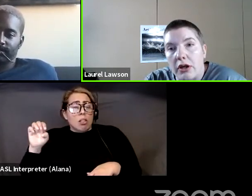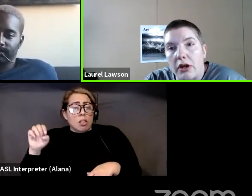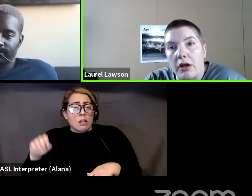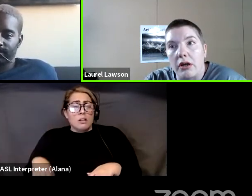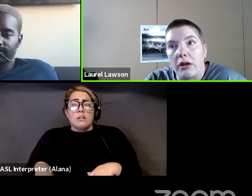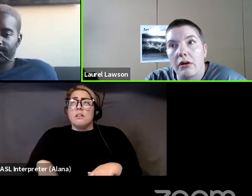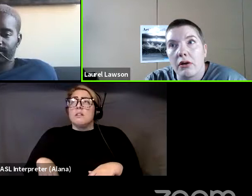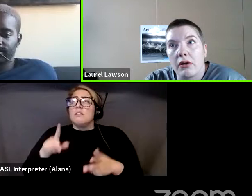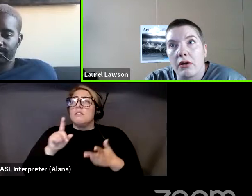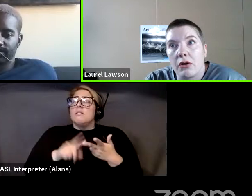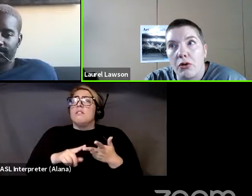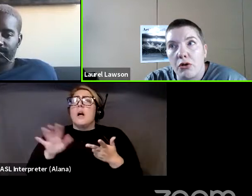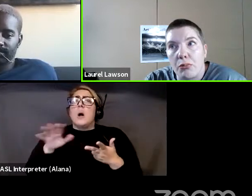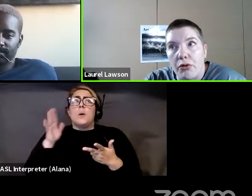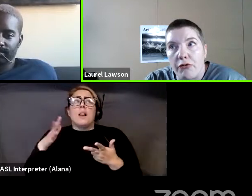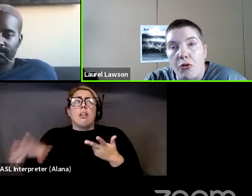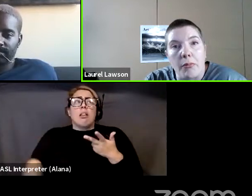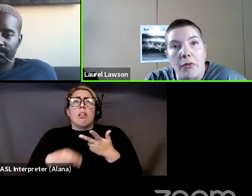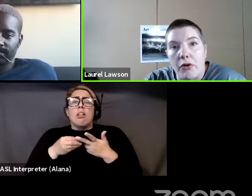in the